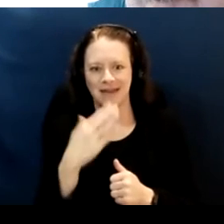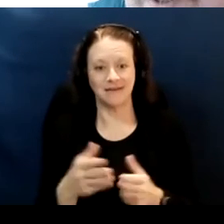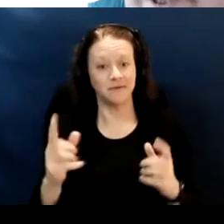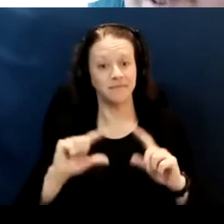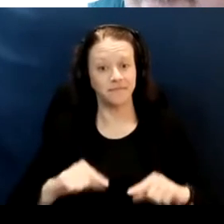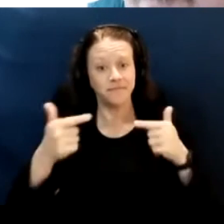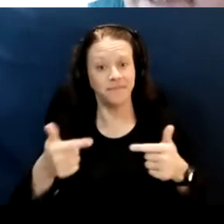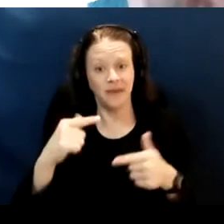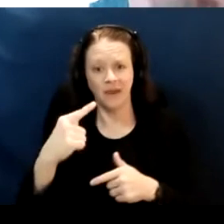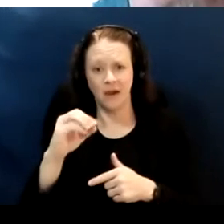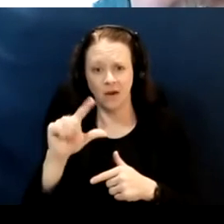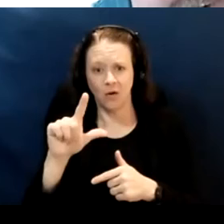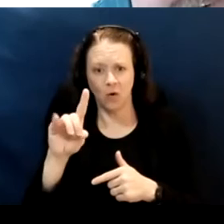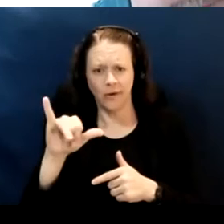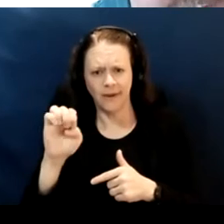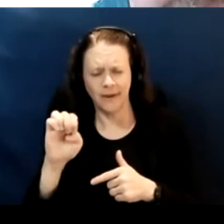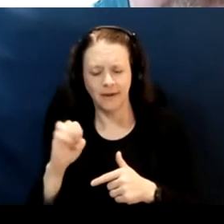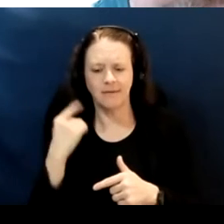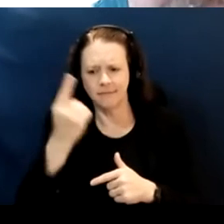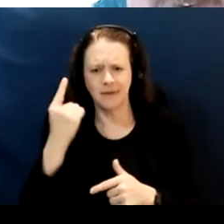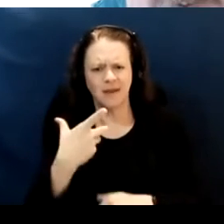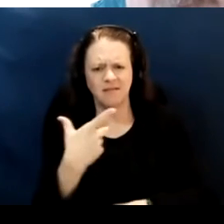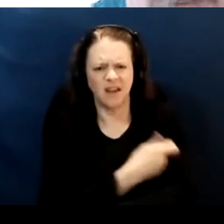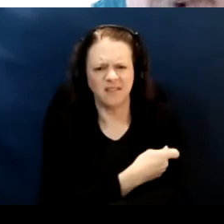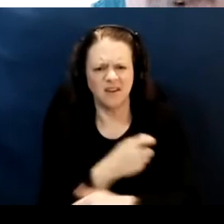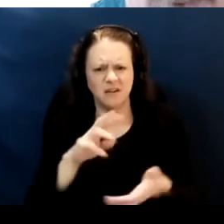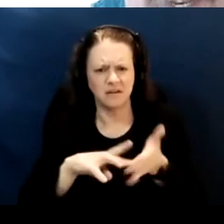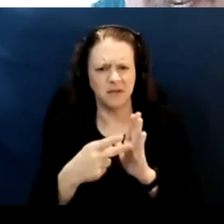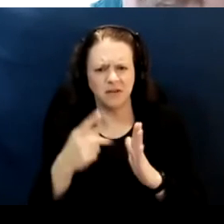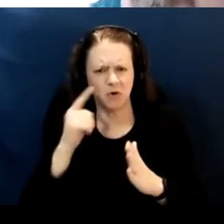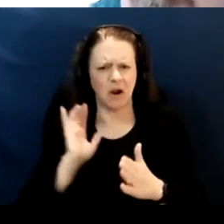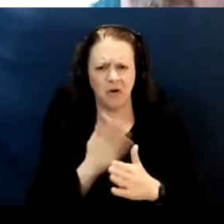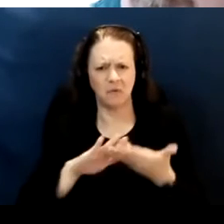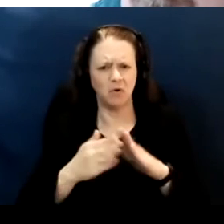you, what does vaccination mean for our community?